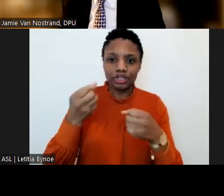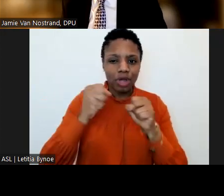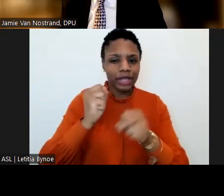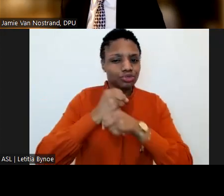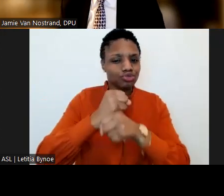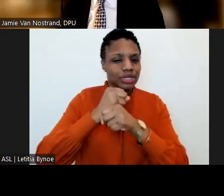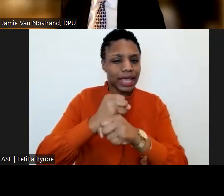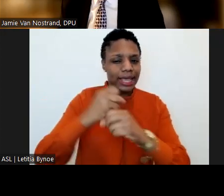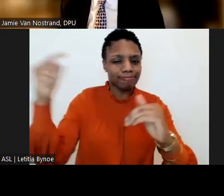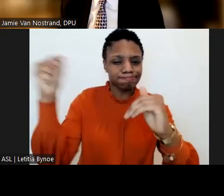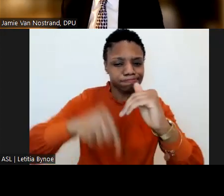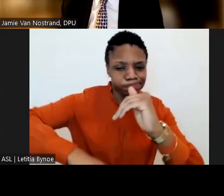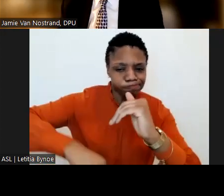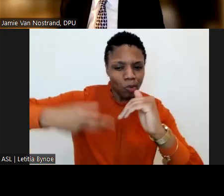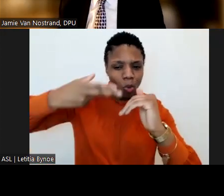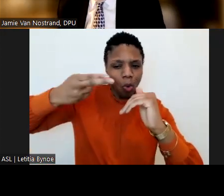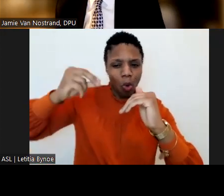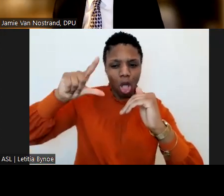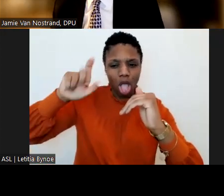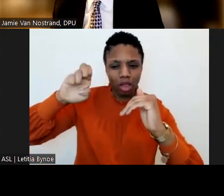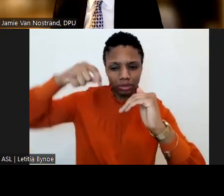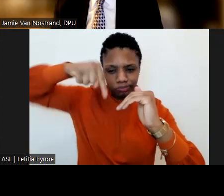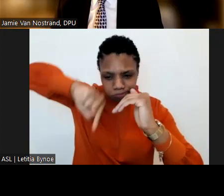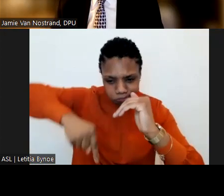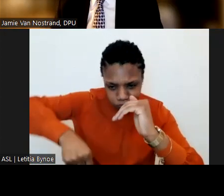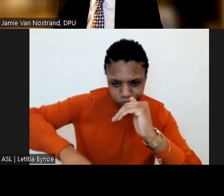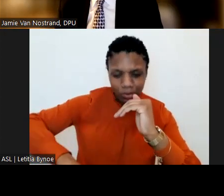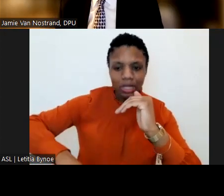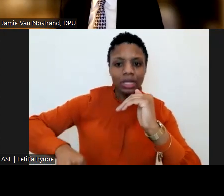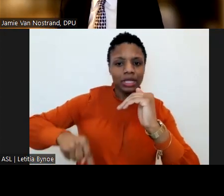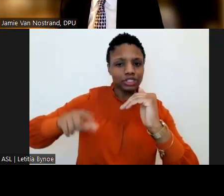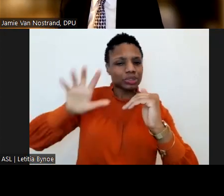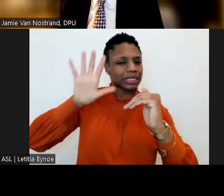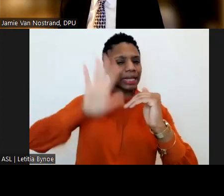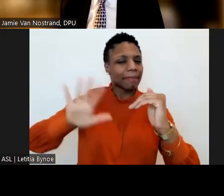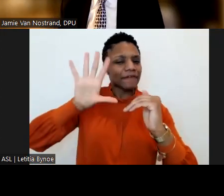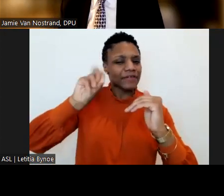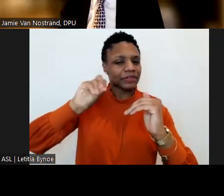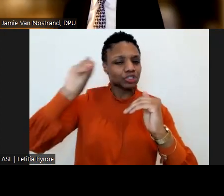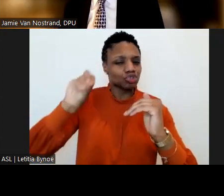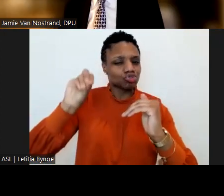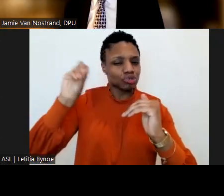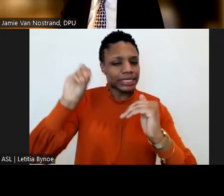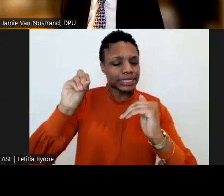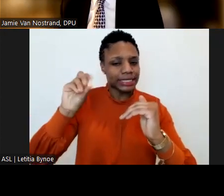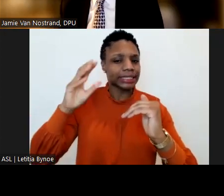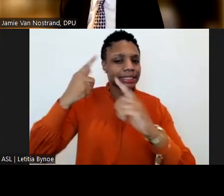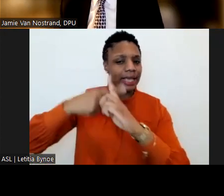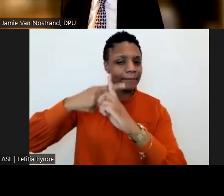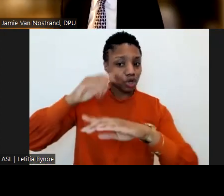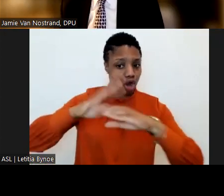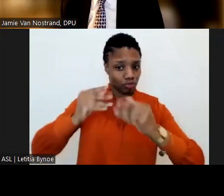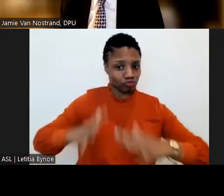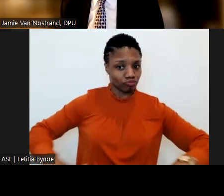boreholes to access this relatively constant 50-degree temperature underground. And then from there, you're just pretty